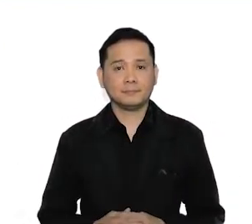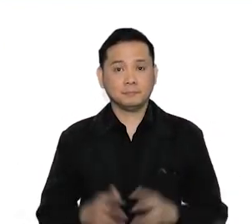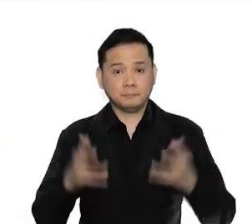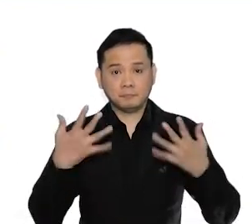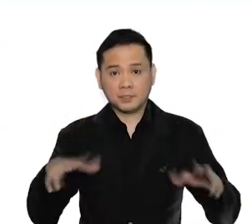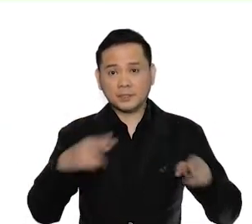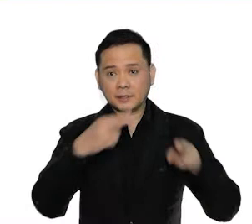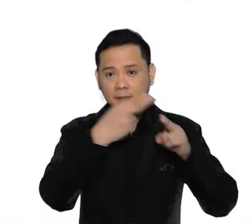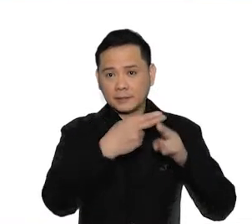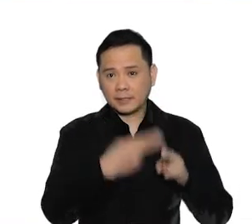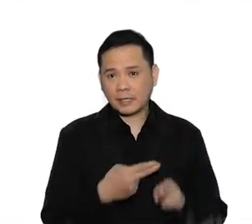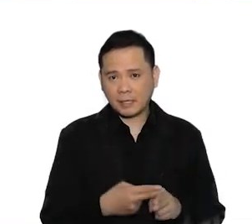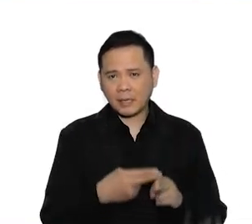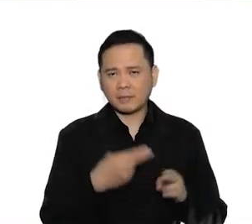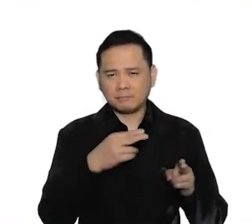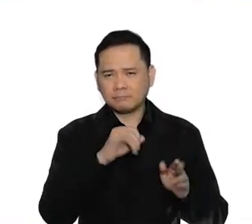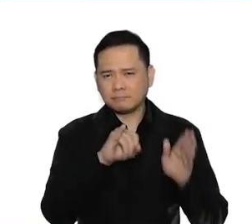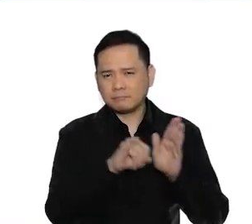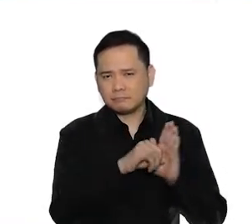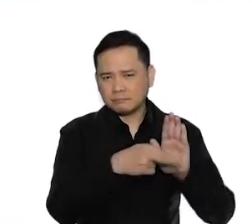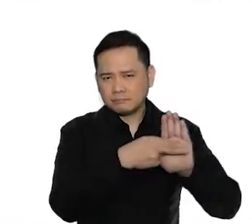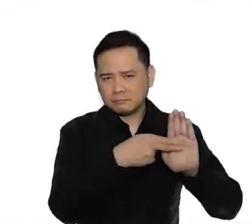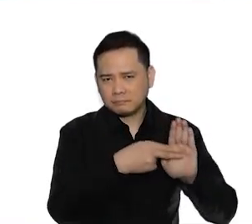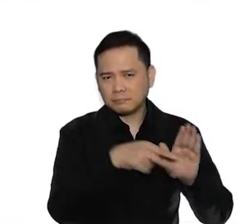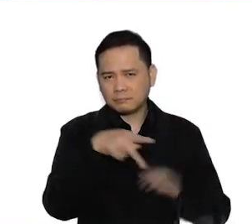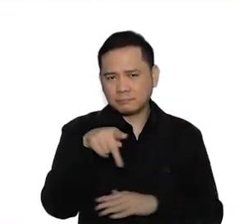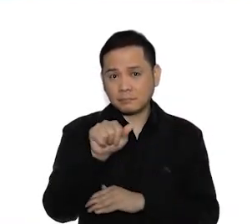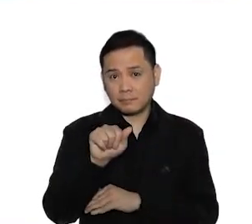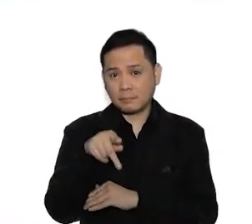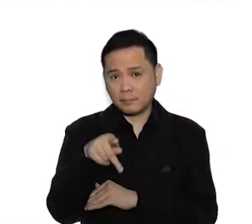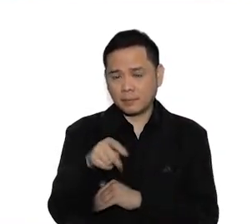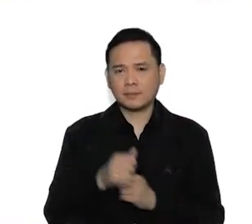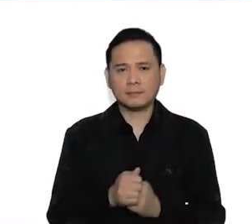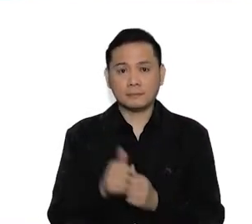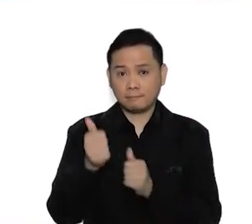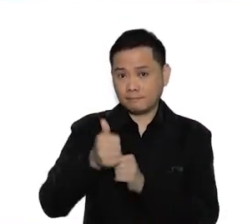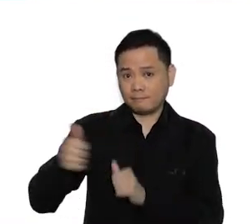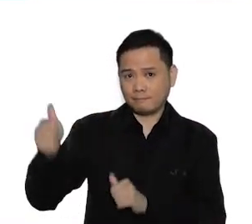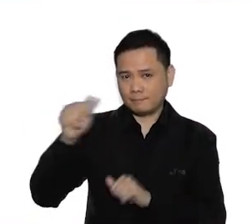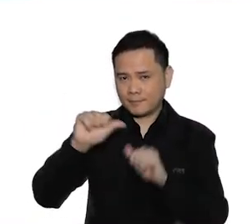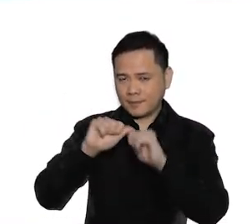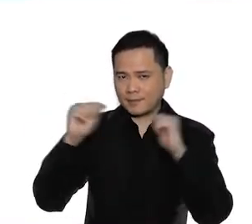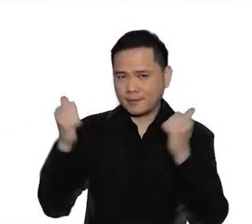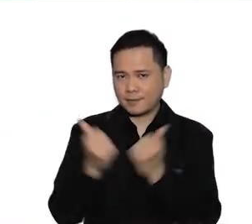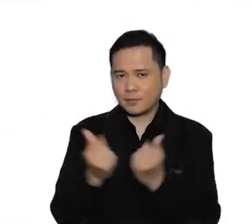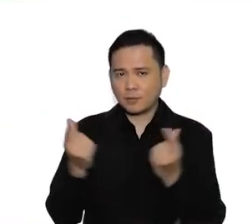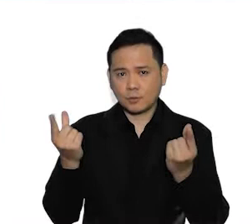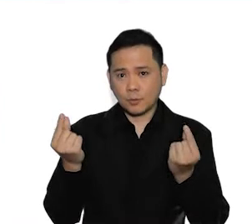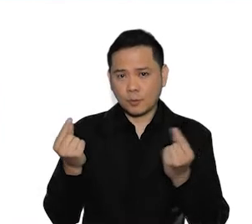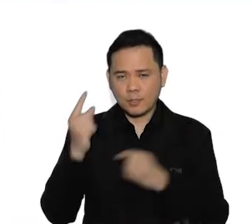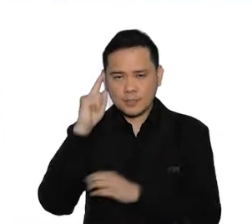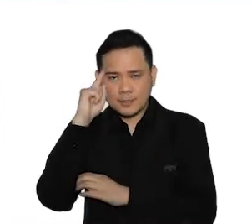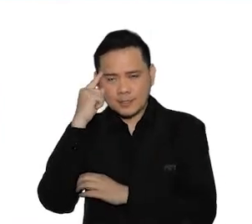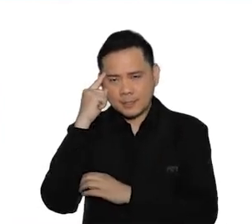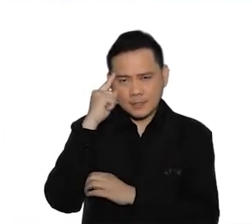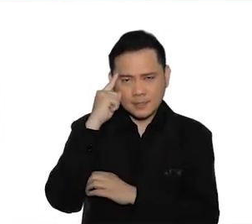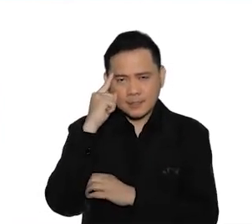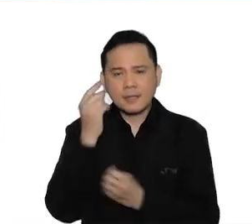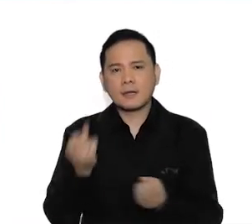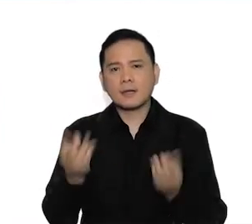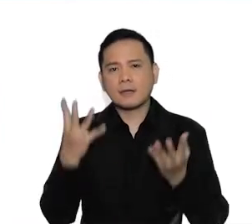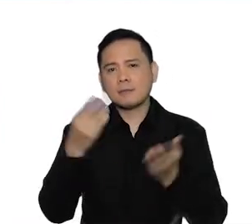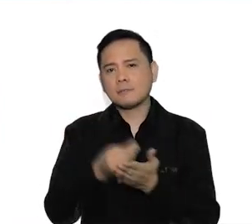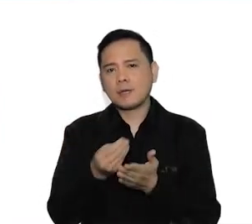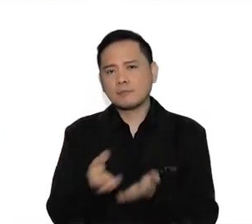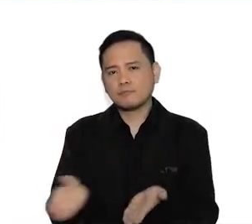Plan. After identifying the PAPs, with the help of a decision tree, agencies must determine the portion